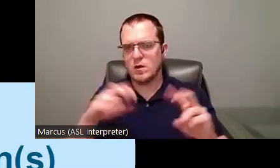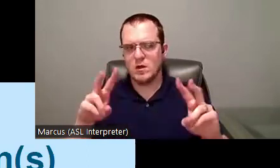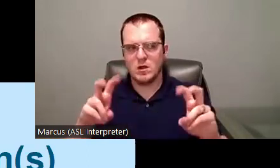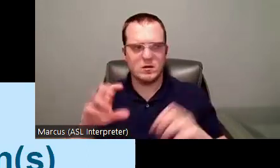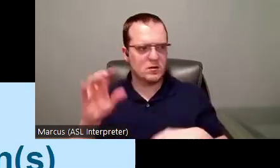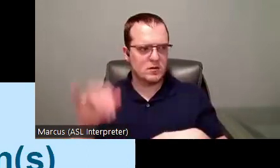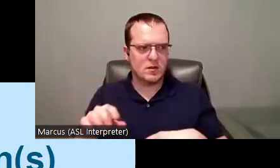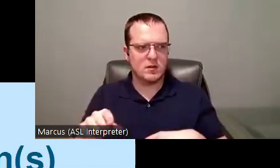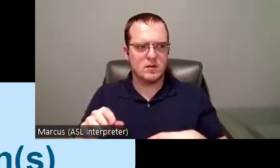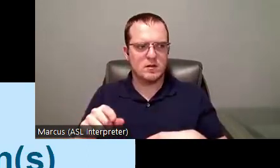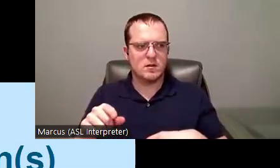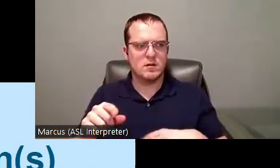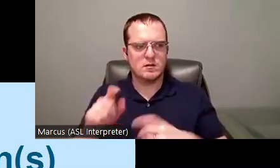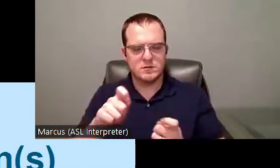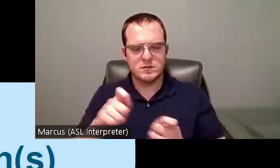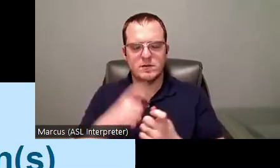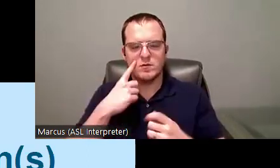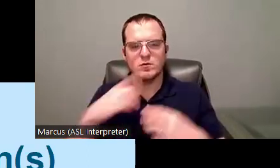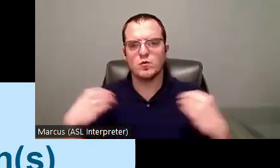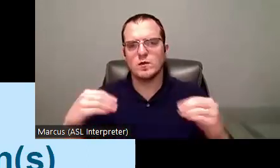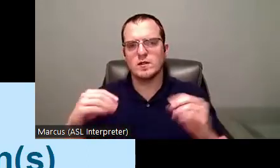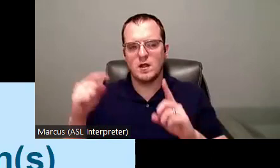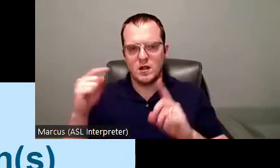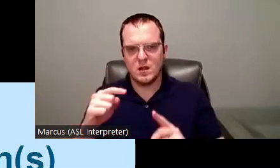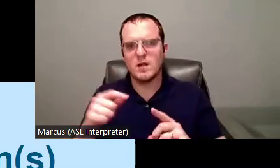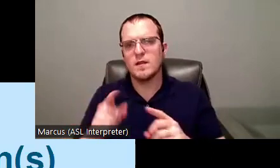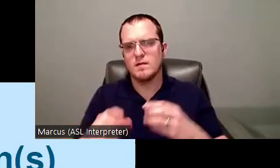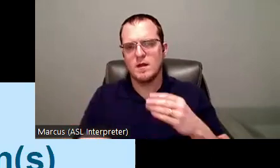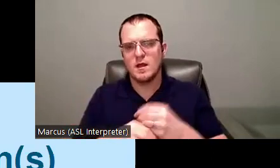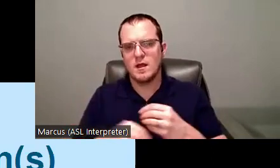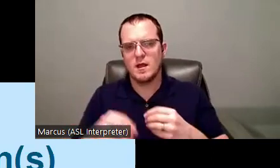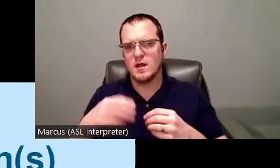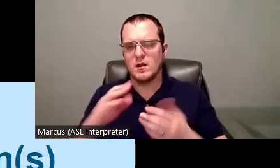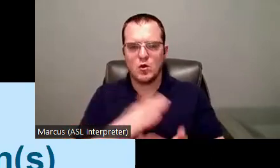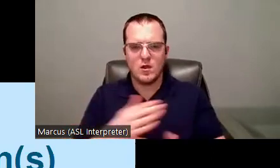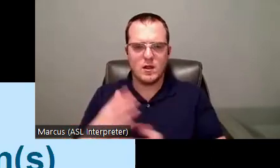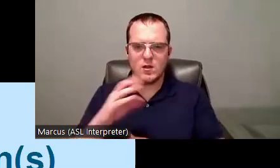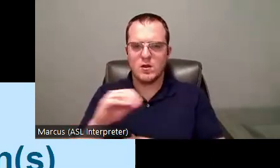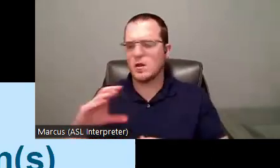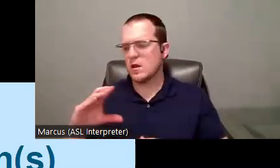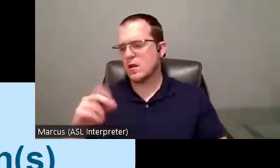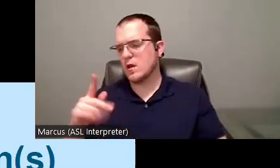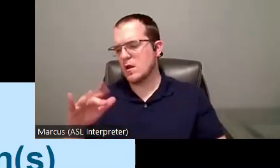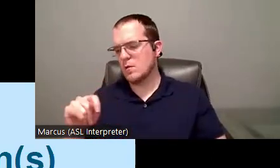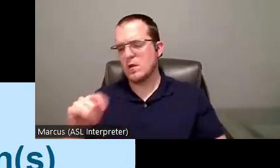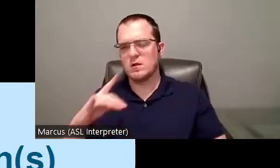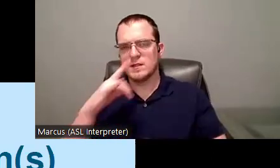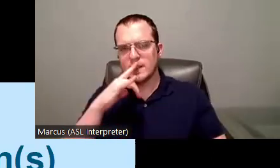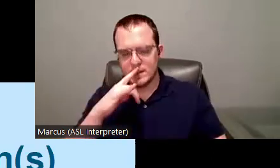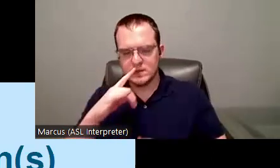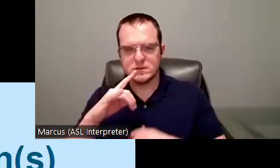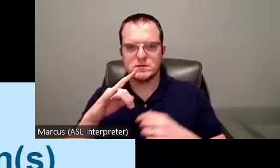specifically for retail businesses. They have added a culinary and a Catapult Kids cohorts as